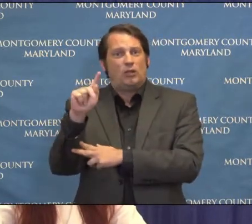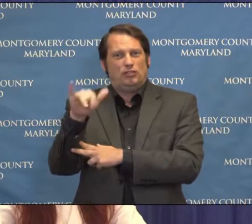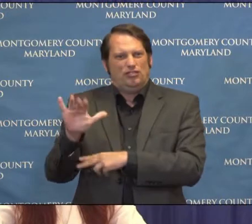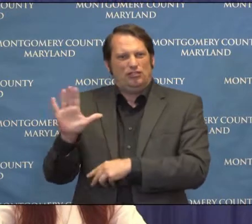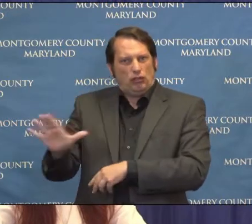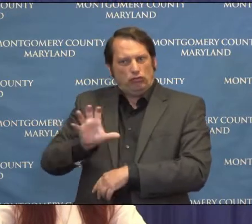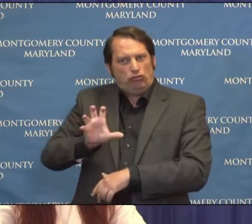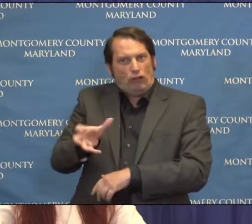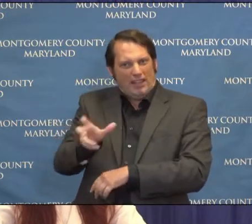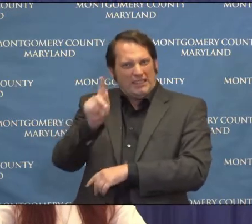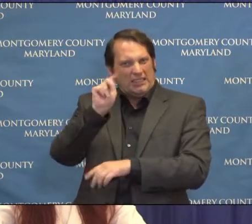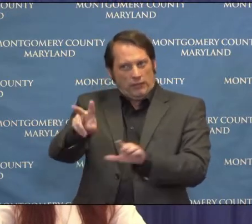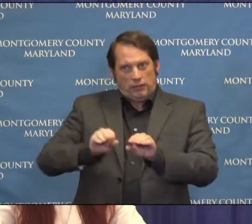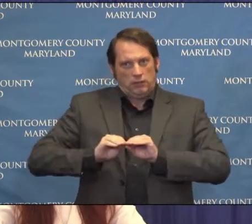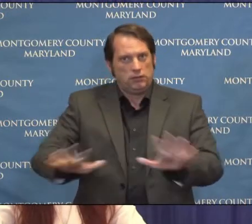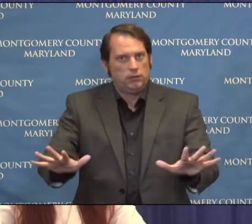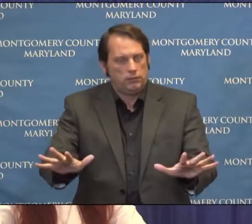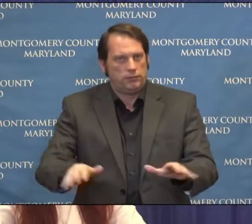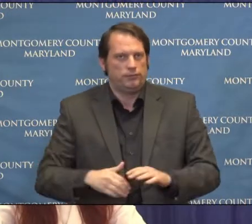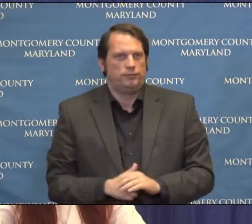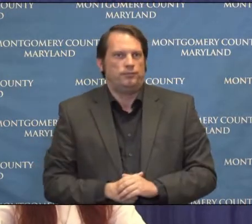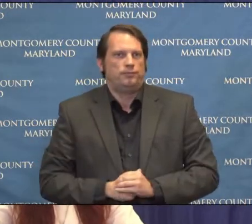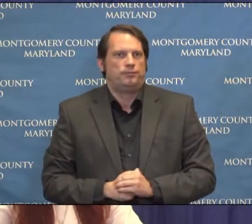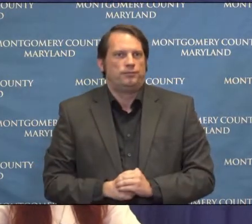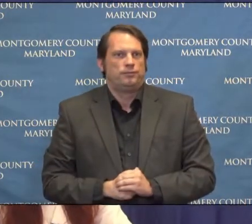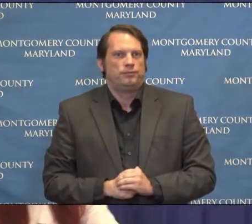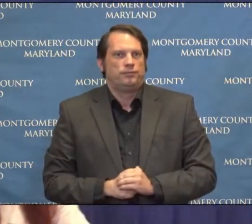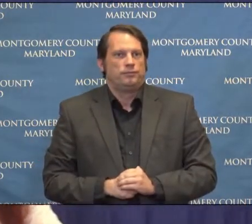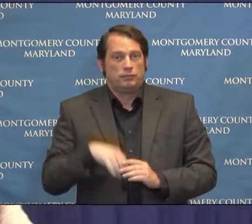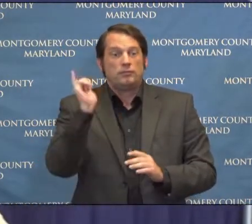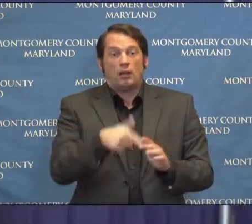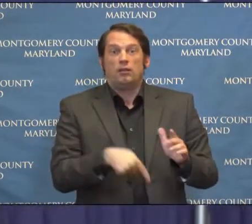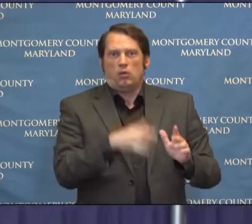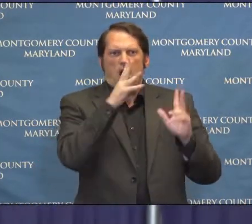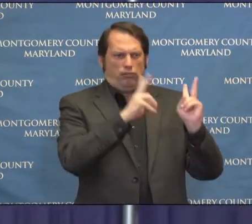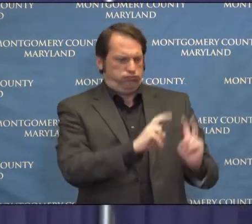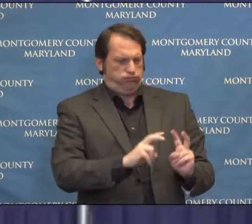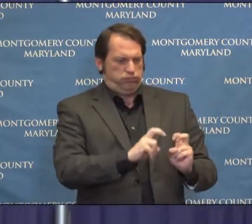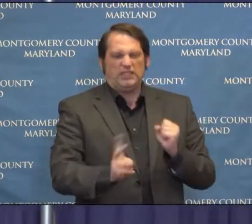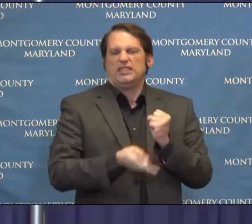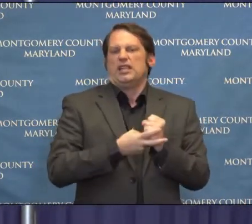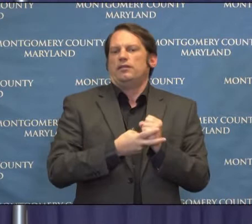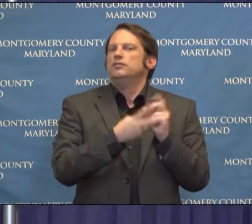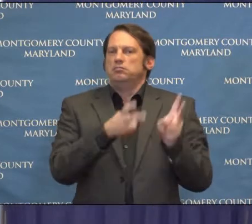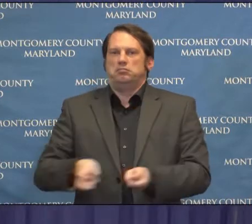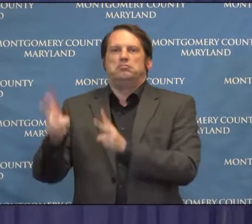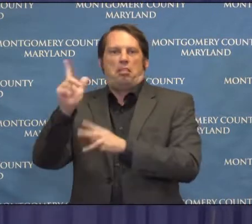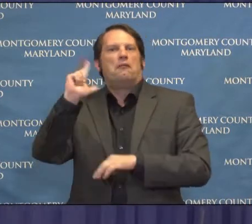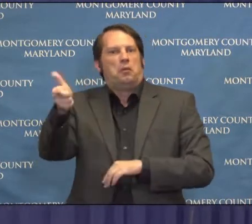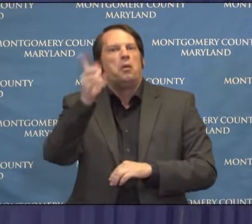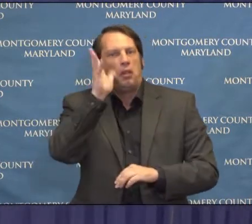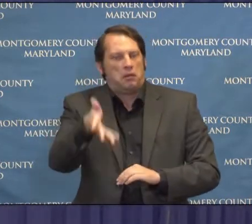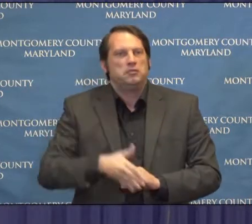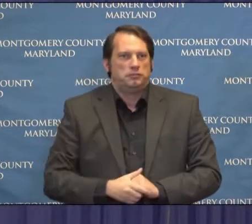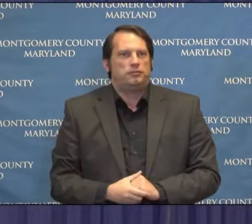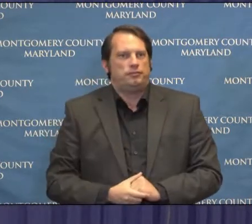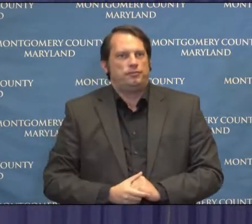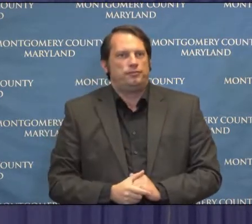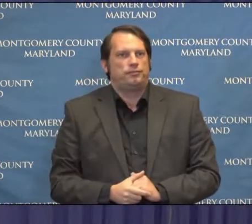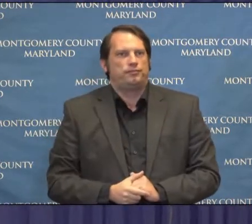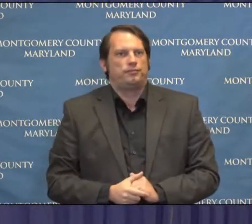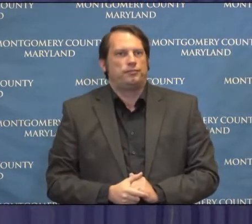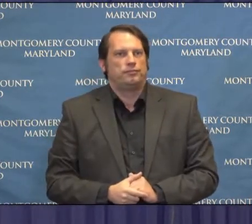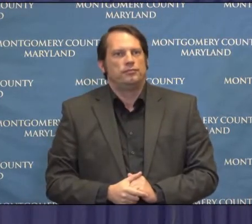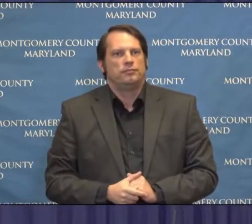can view the recording on Facebook and YouTube as well. We also want you to know that this is not your only opportunity to